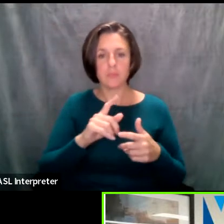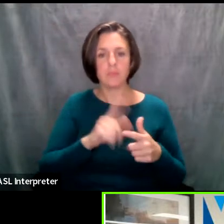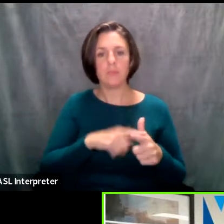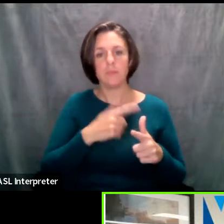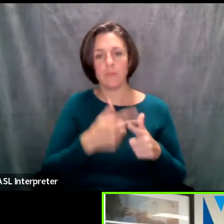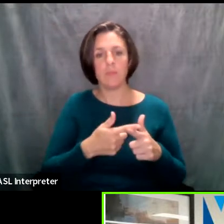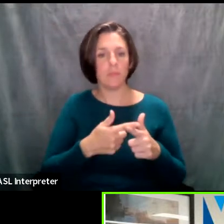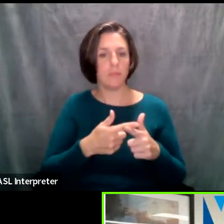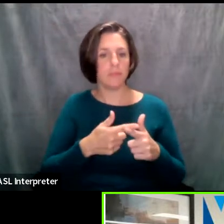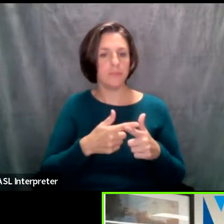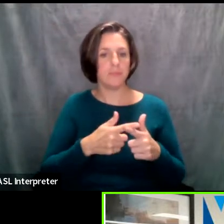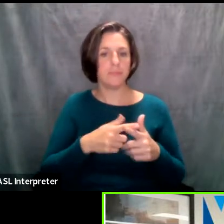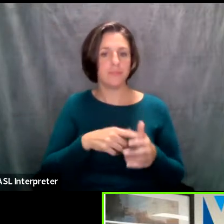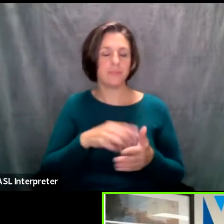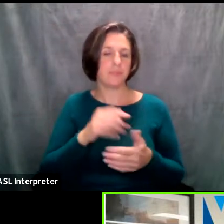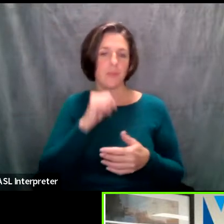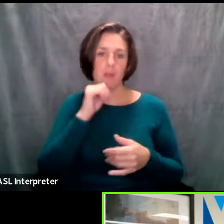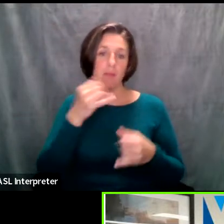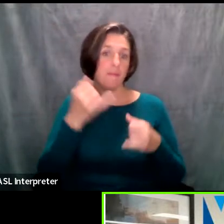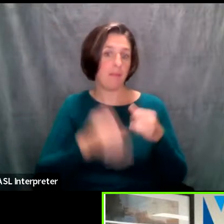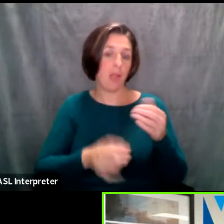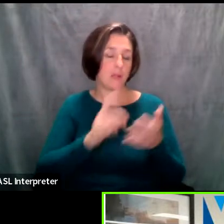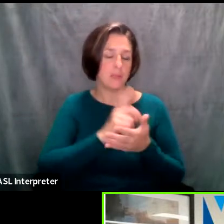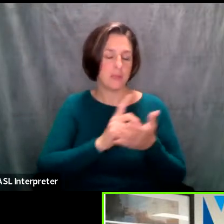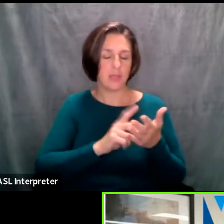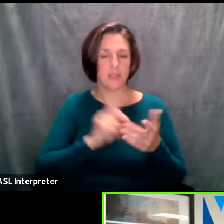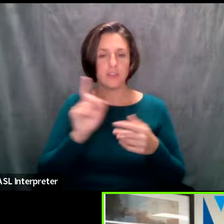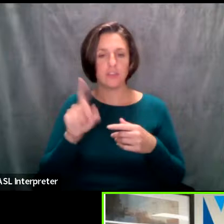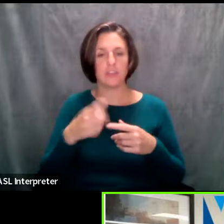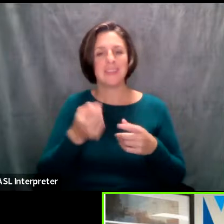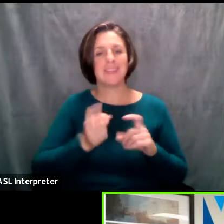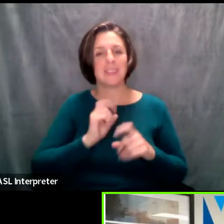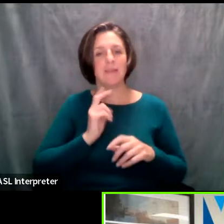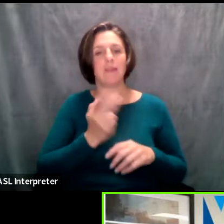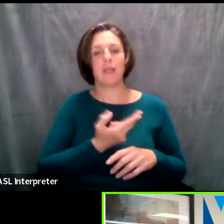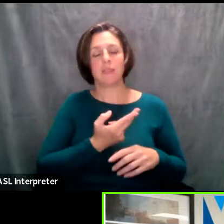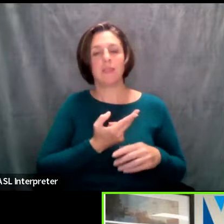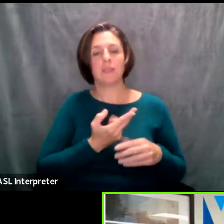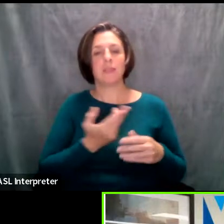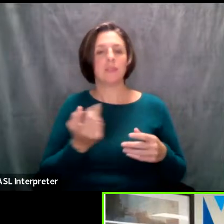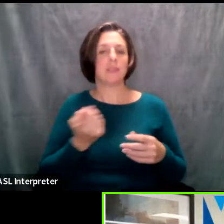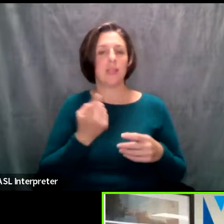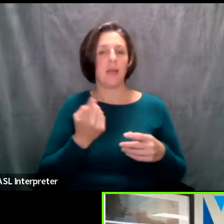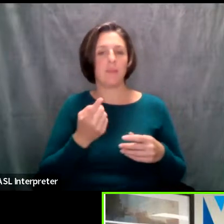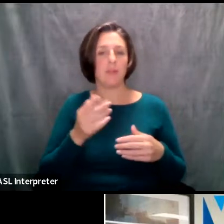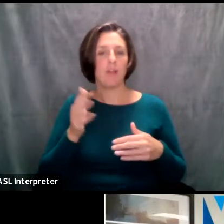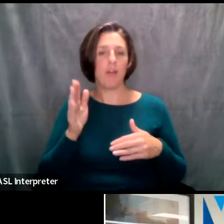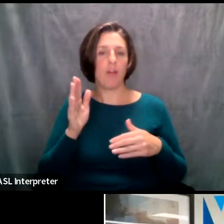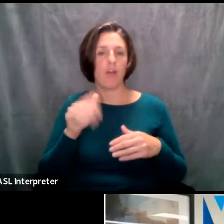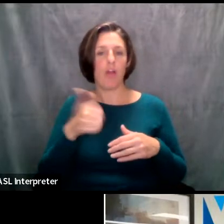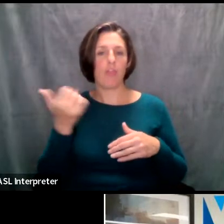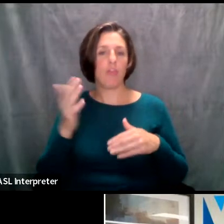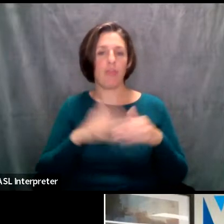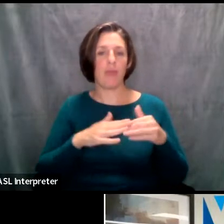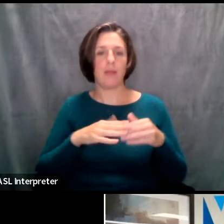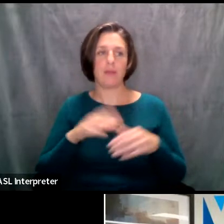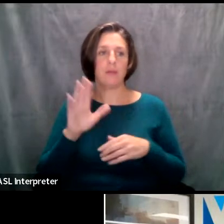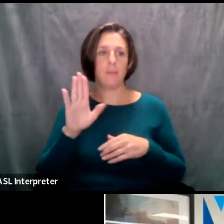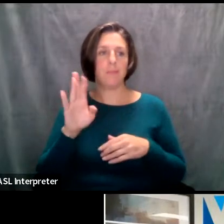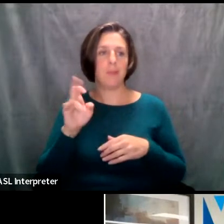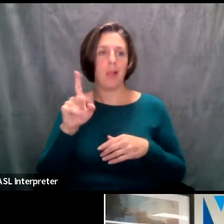it's not the final design or anything. It just gives us something on the blocks. Yep. Fair